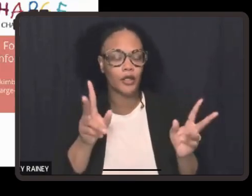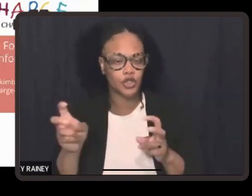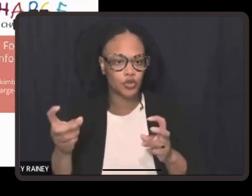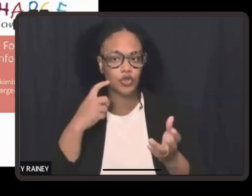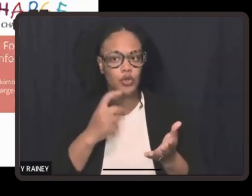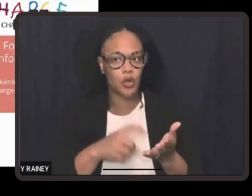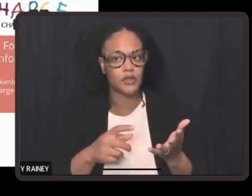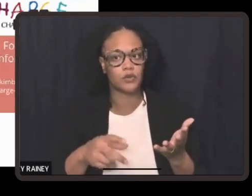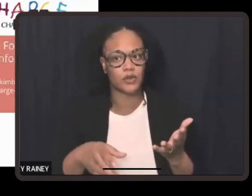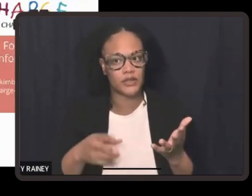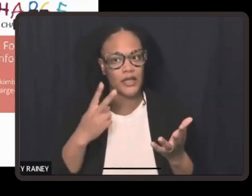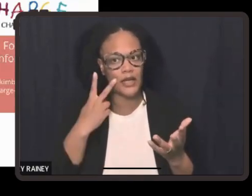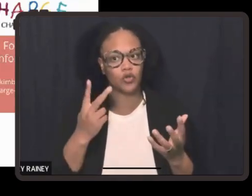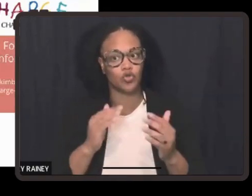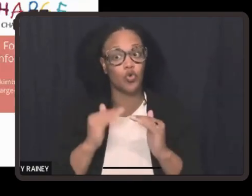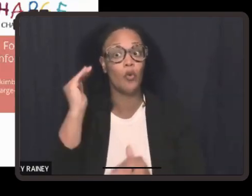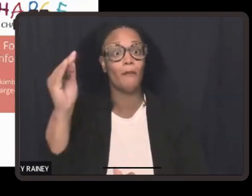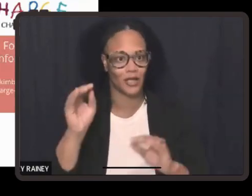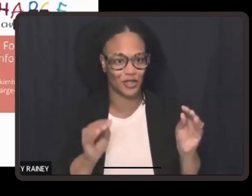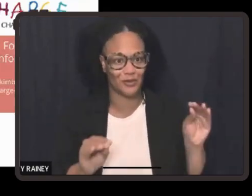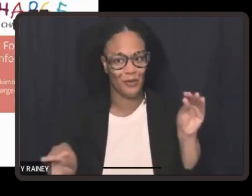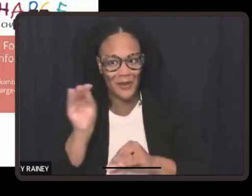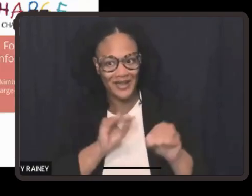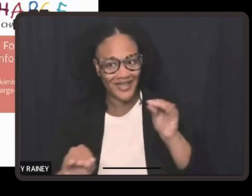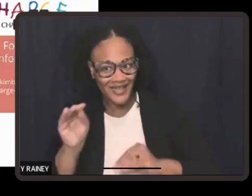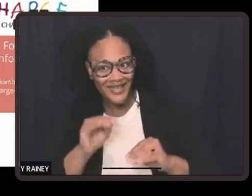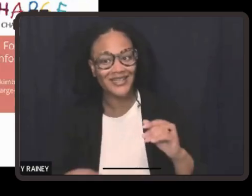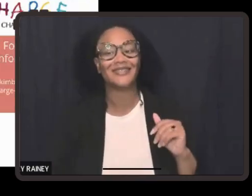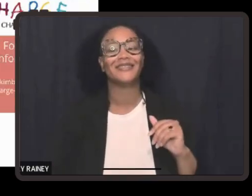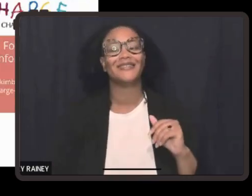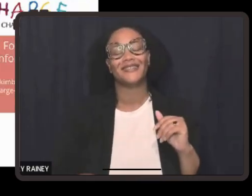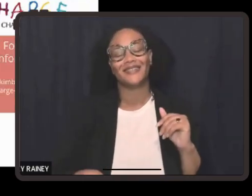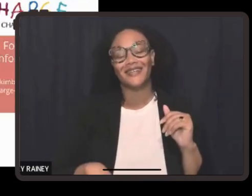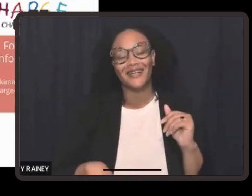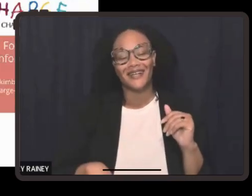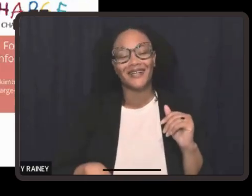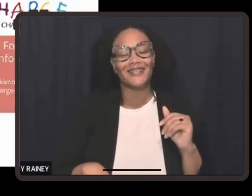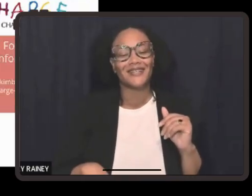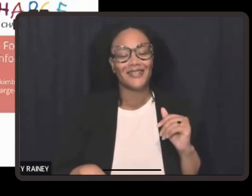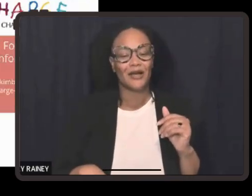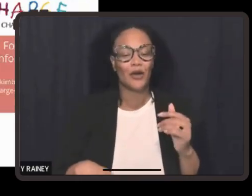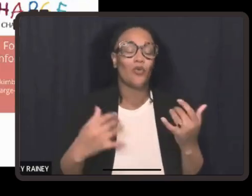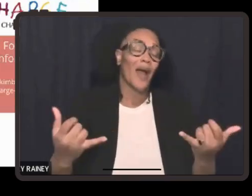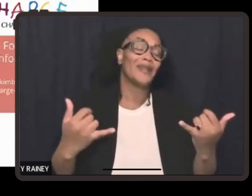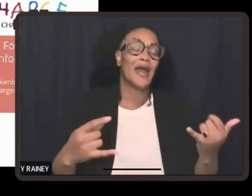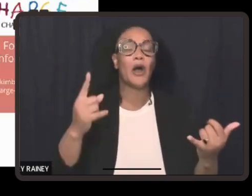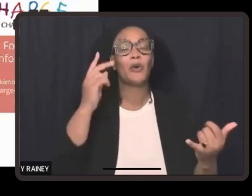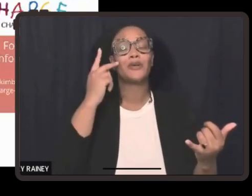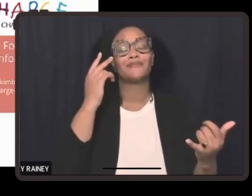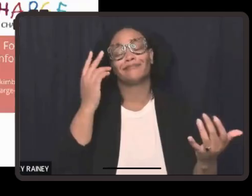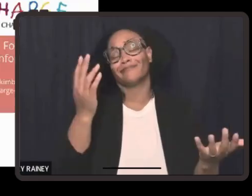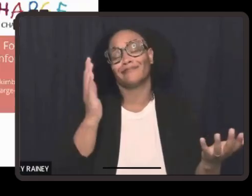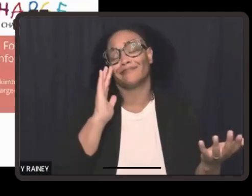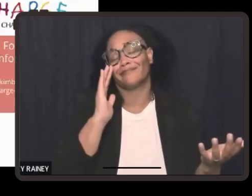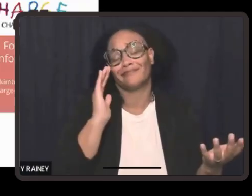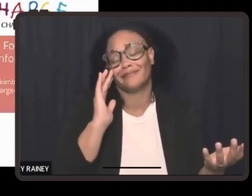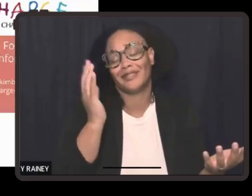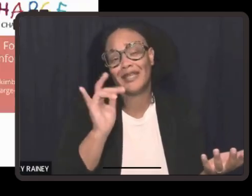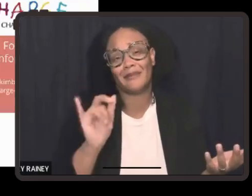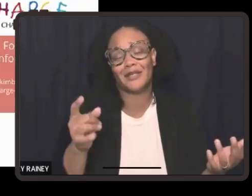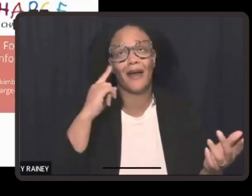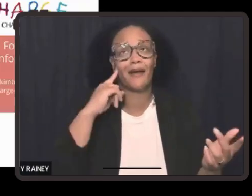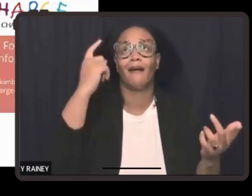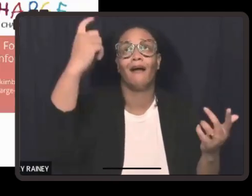I love presenting things that may be, you know, a bit pie in the sky, but they're not completely pie in the sky. And there